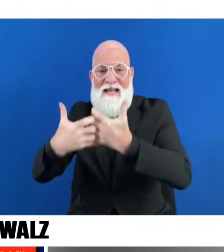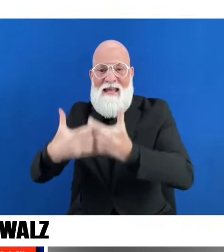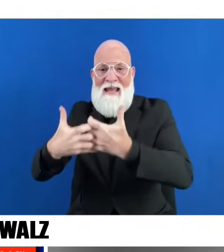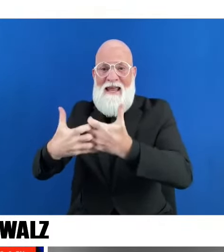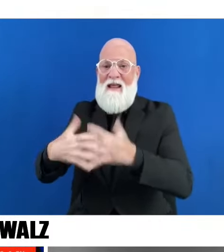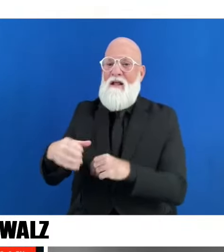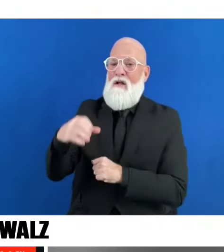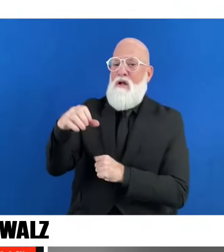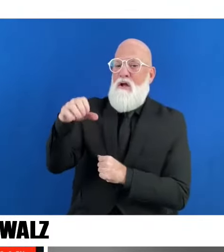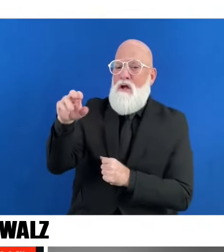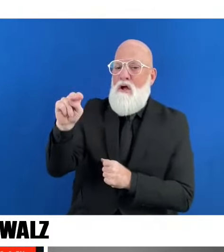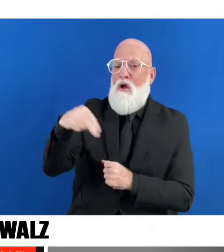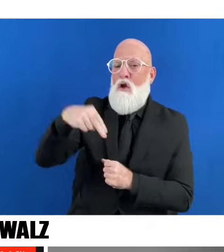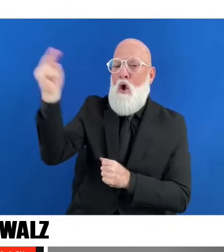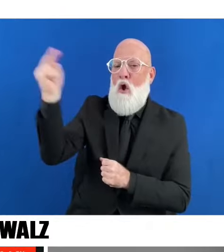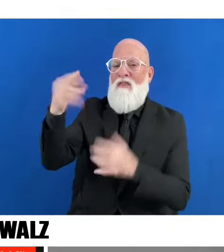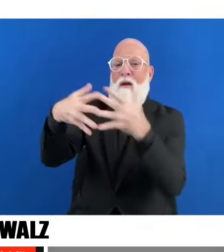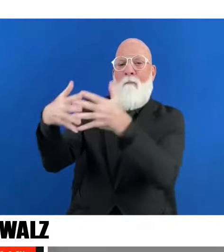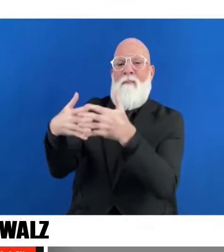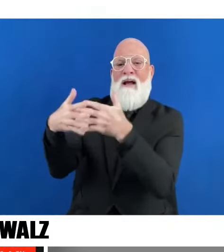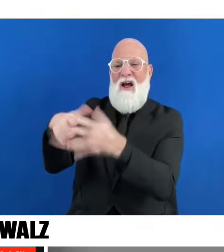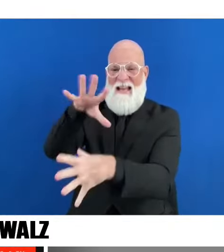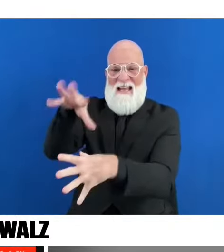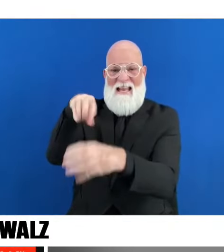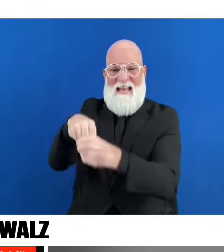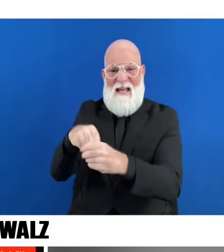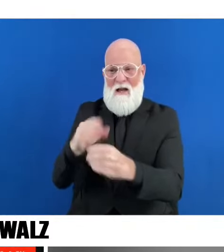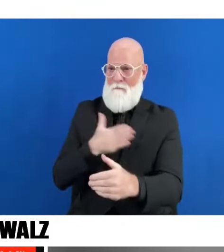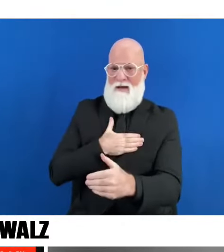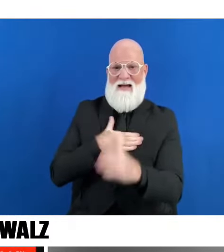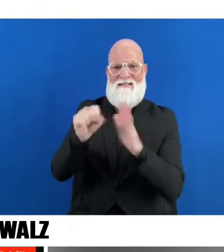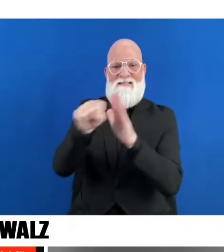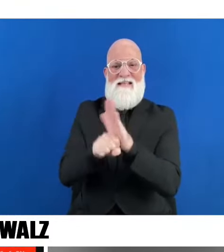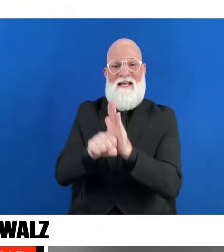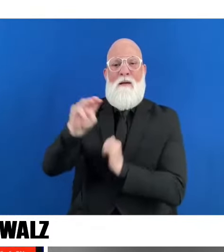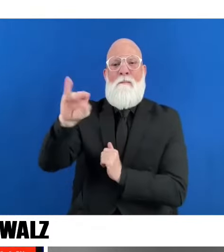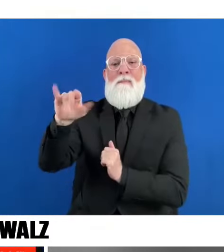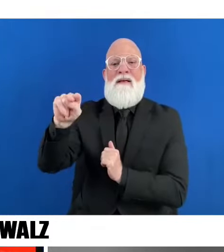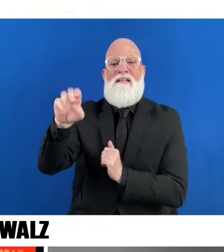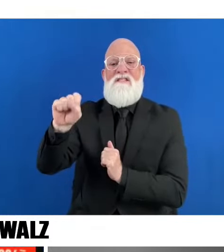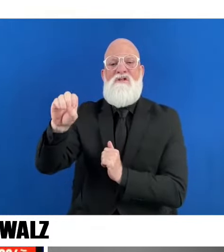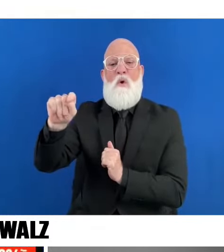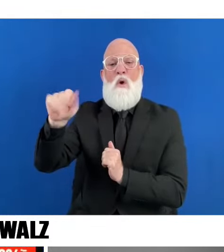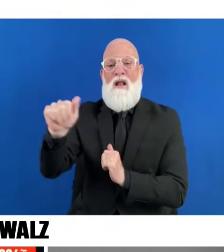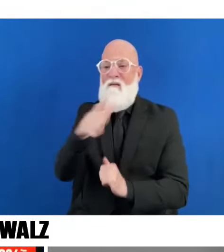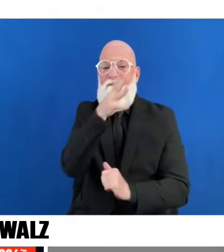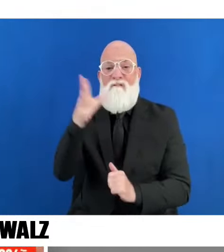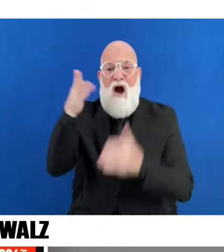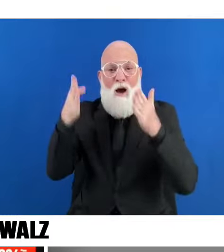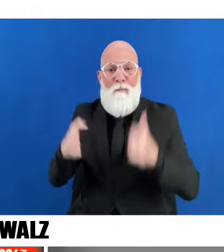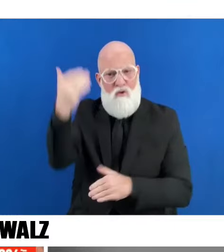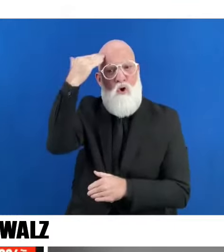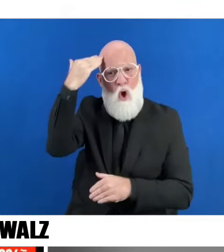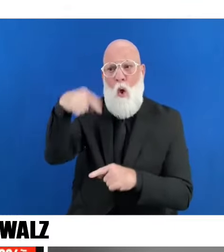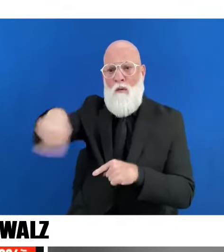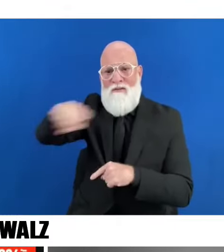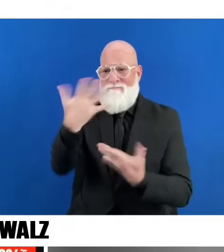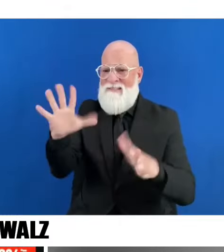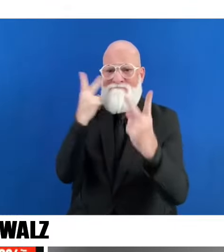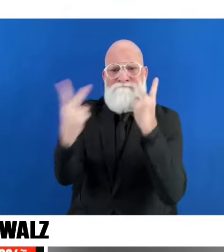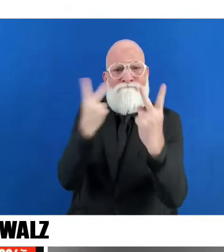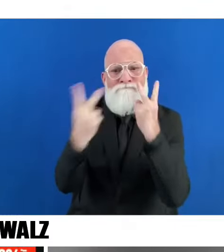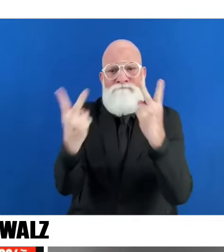seen 500-year droughts, 500-year floods back to back. But what they're doing is adapting, and this has allowed them to tell me, look, I harvest